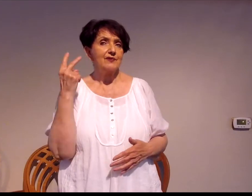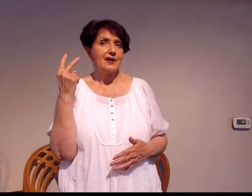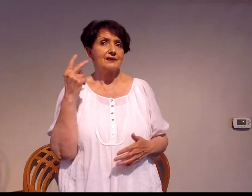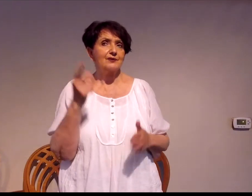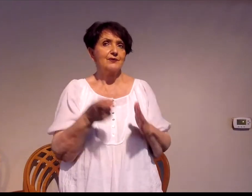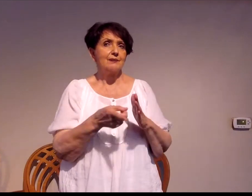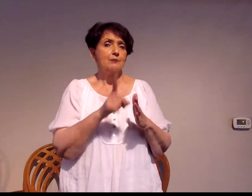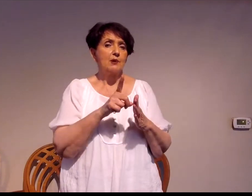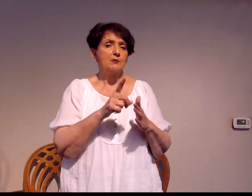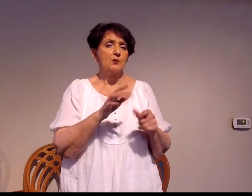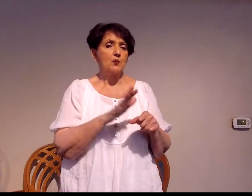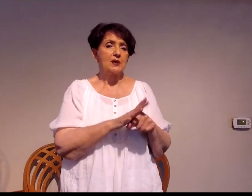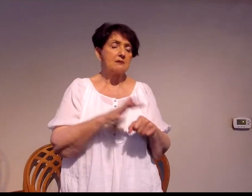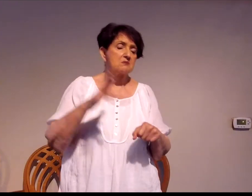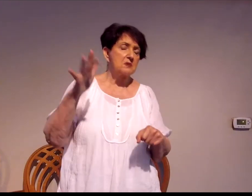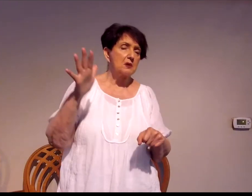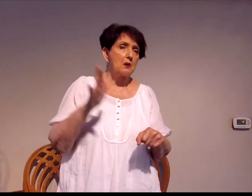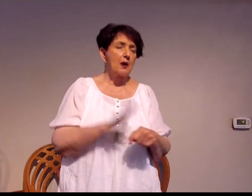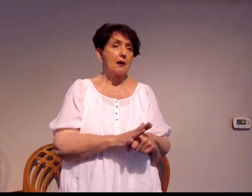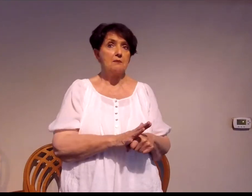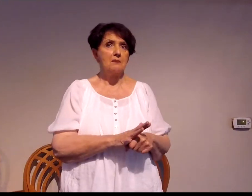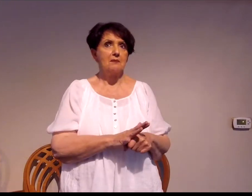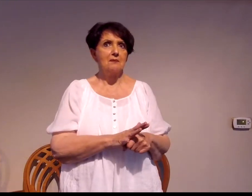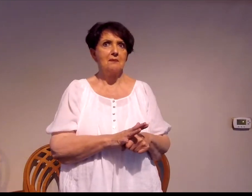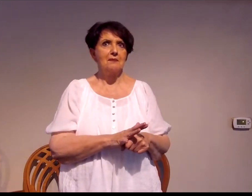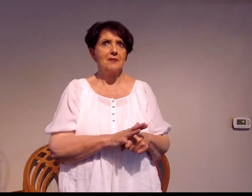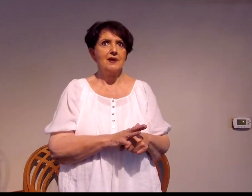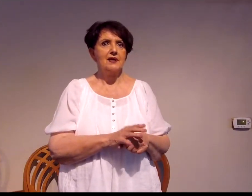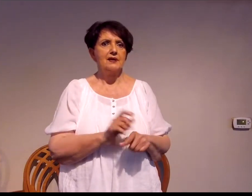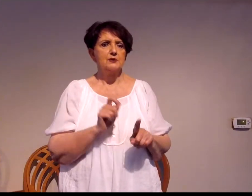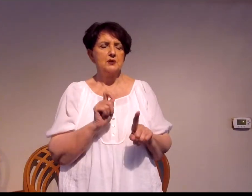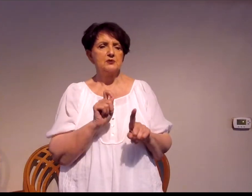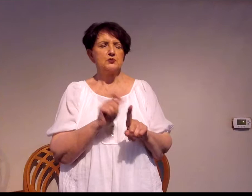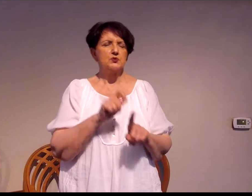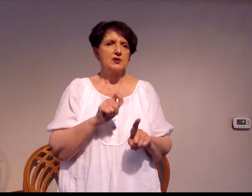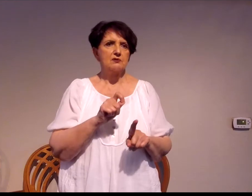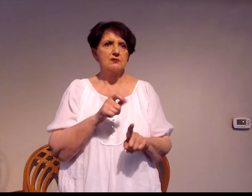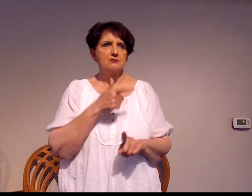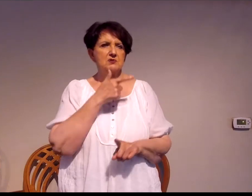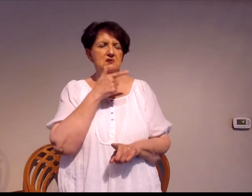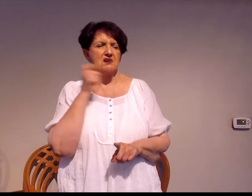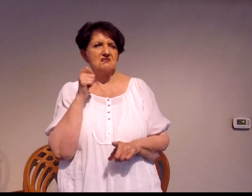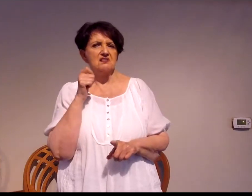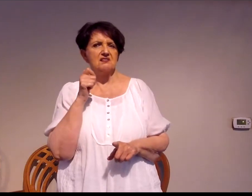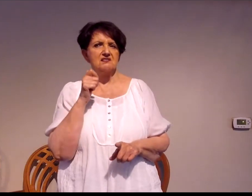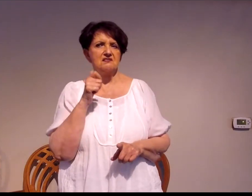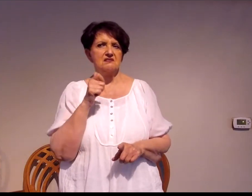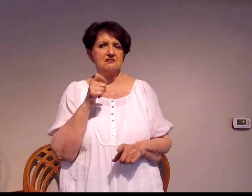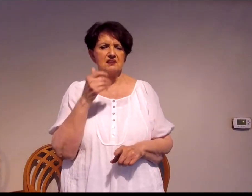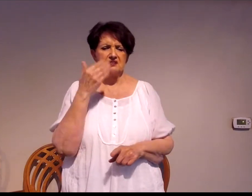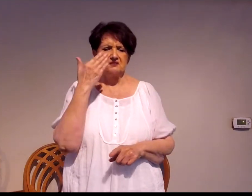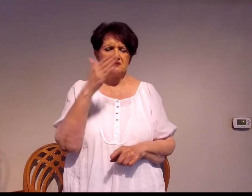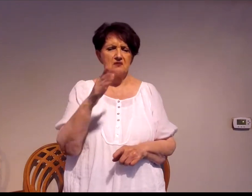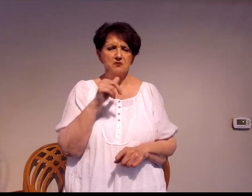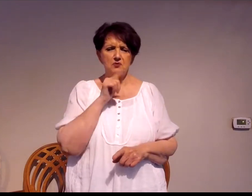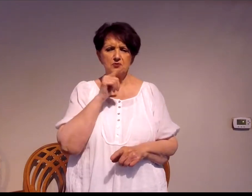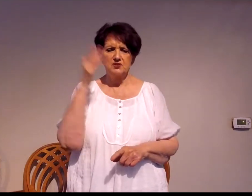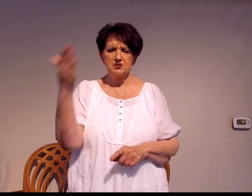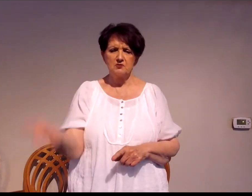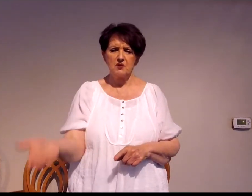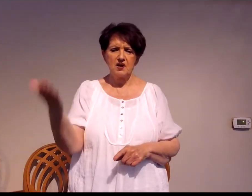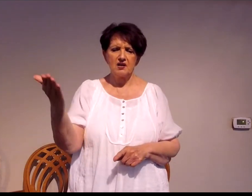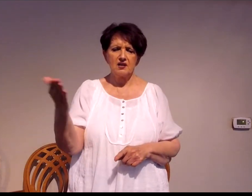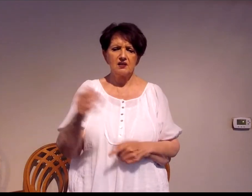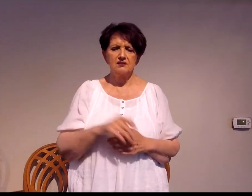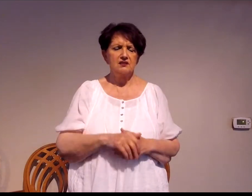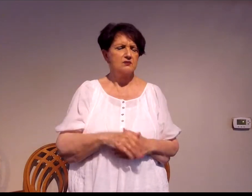hit the rage at a new level and a trigger that was just so ugly that I didn't know who she was. And I wasn't happy